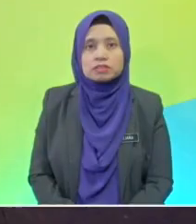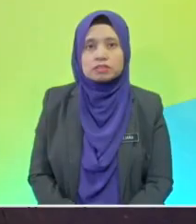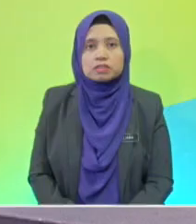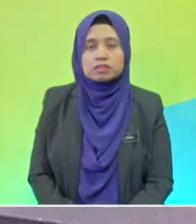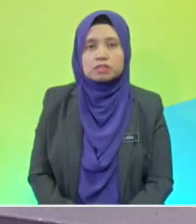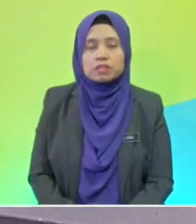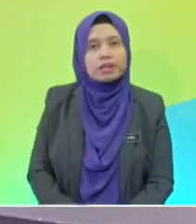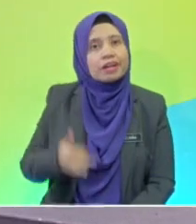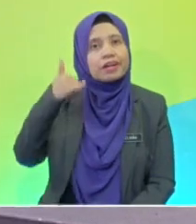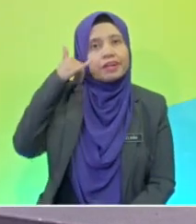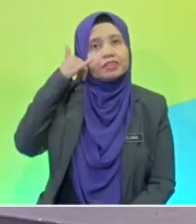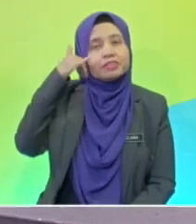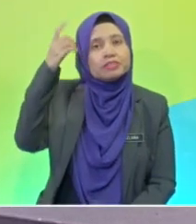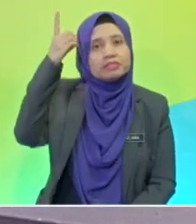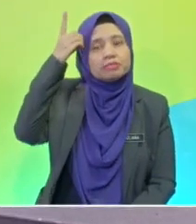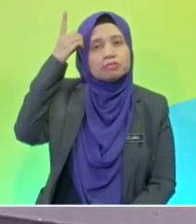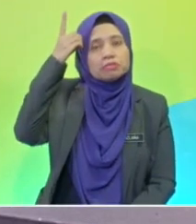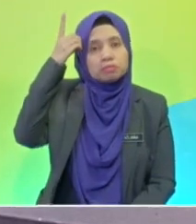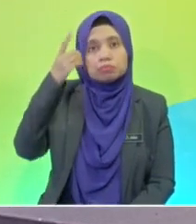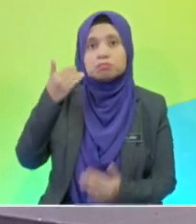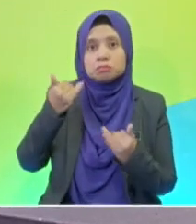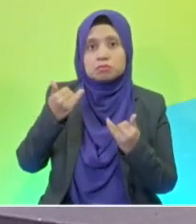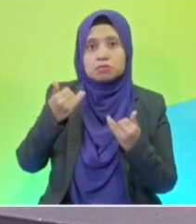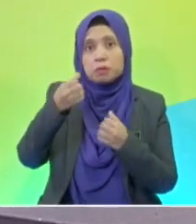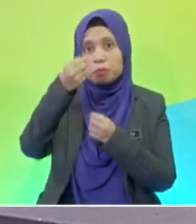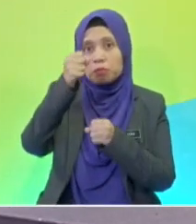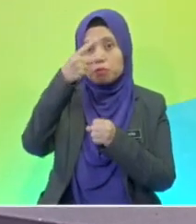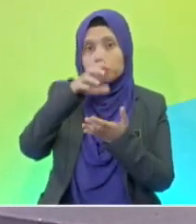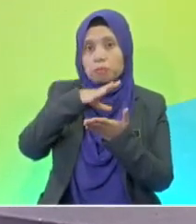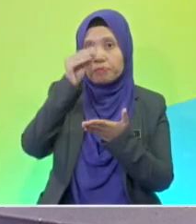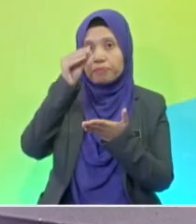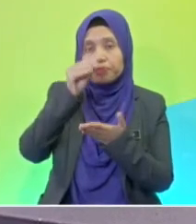Hello, Damien. Are you guys ready for the lesson? Yes? Okay.